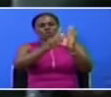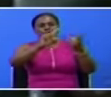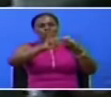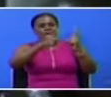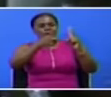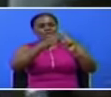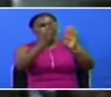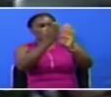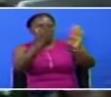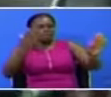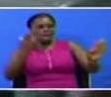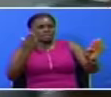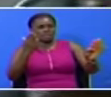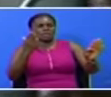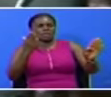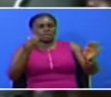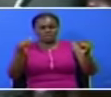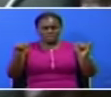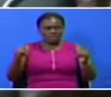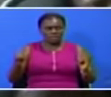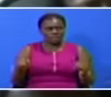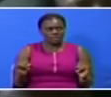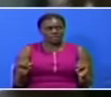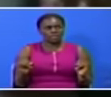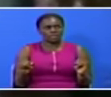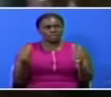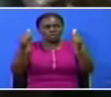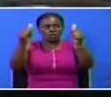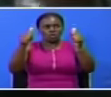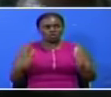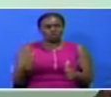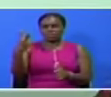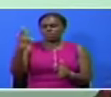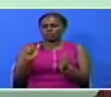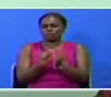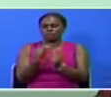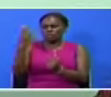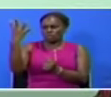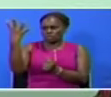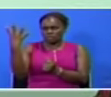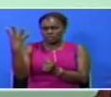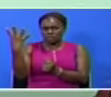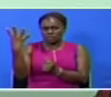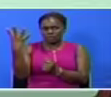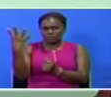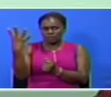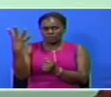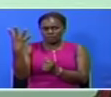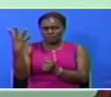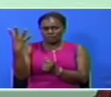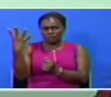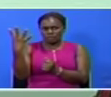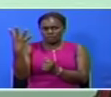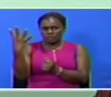structure for PSVs was implemented following its gazettement in 2014. KENAS was